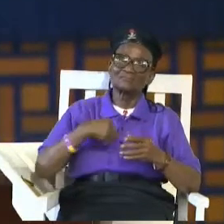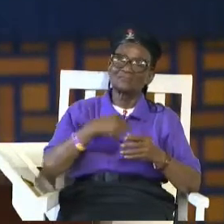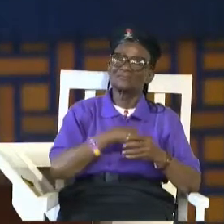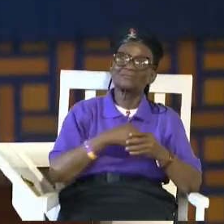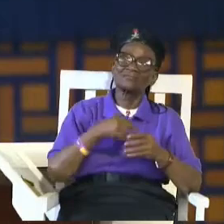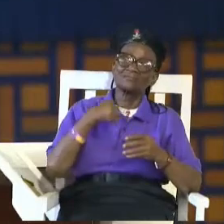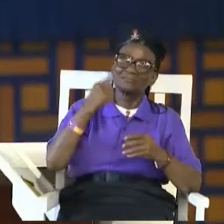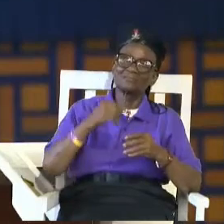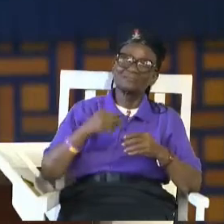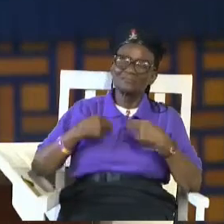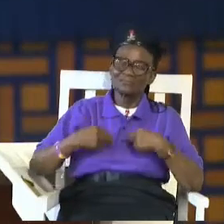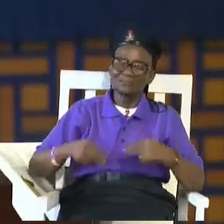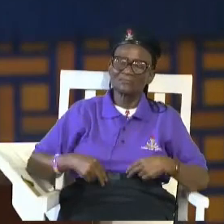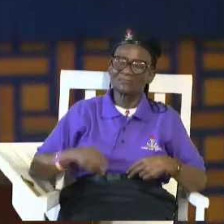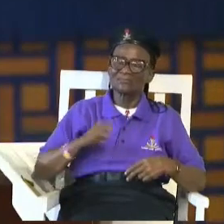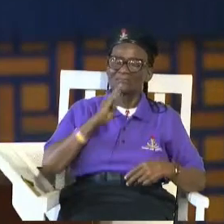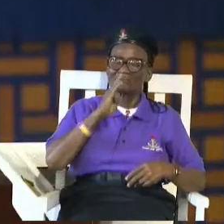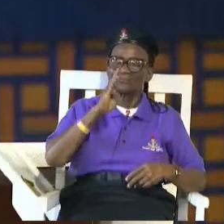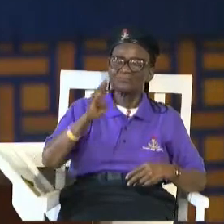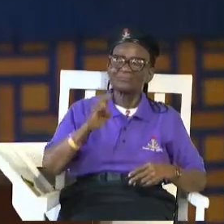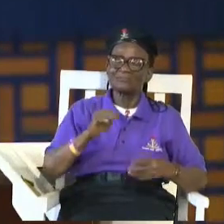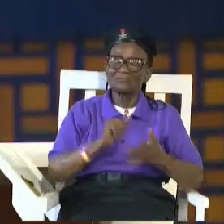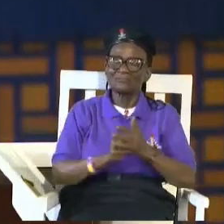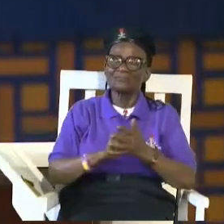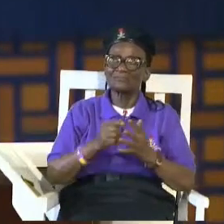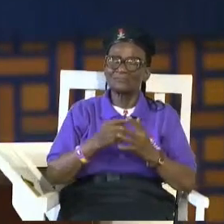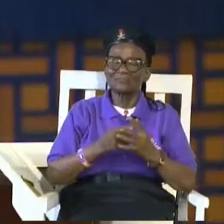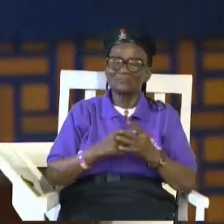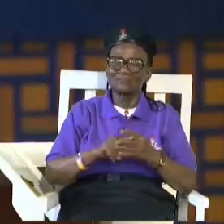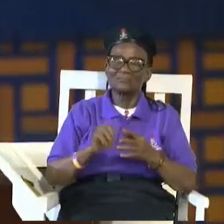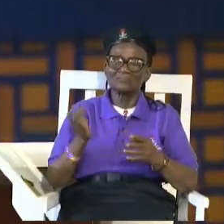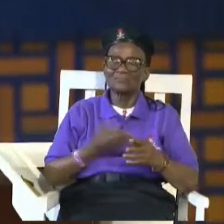we human beings who begin our day from the morning.